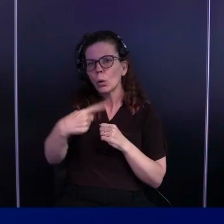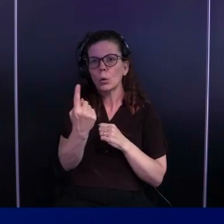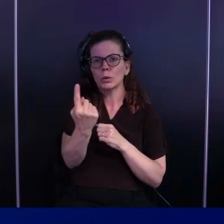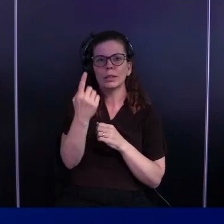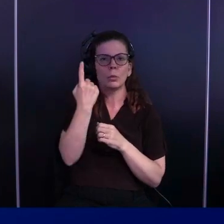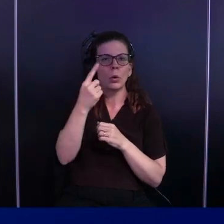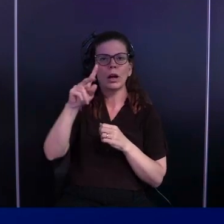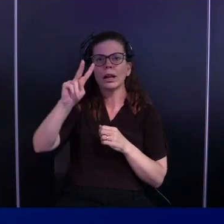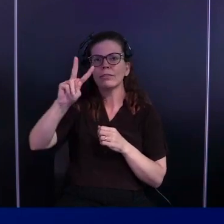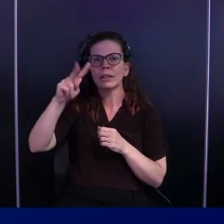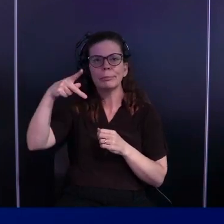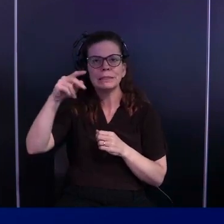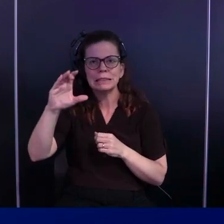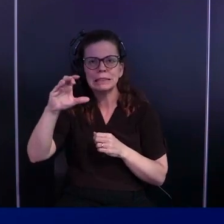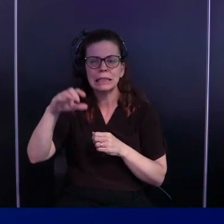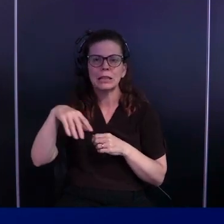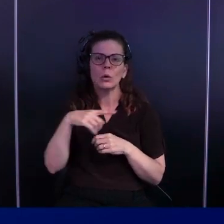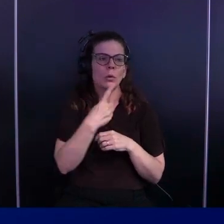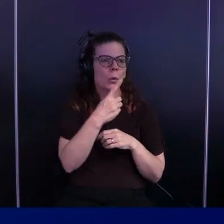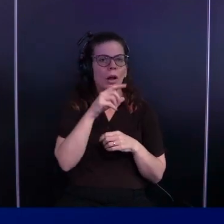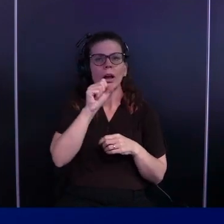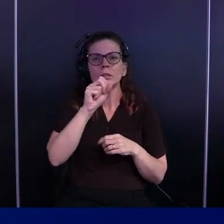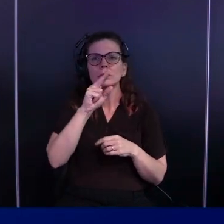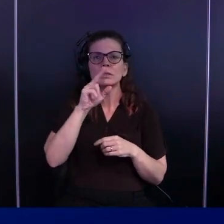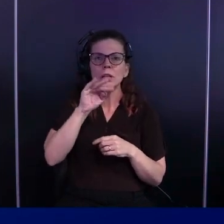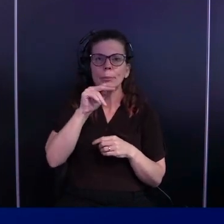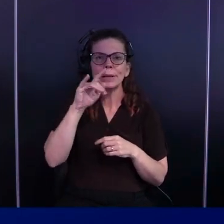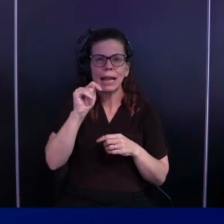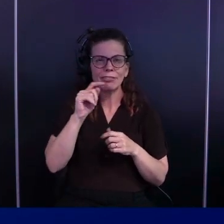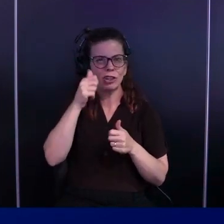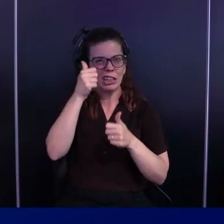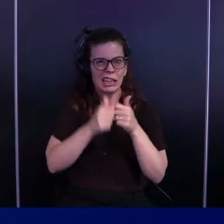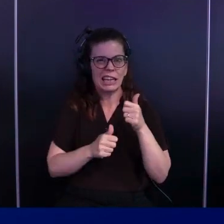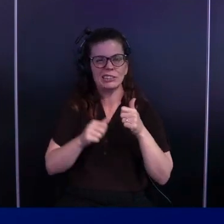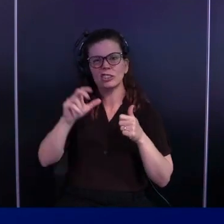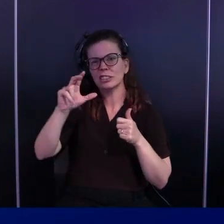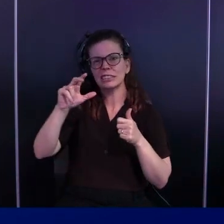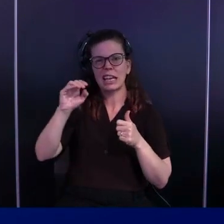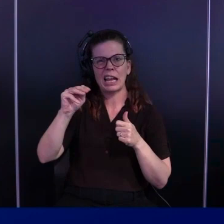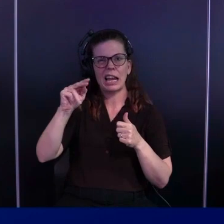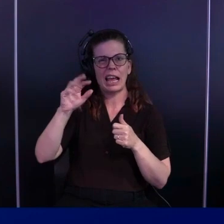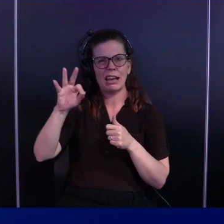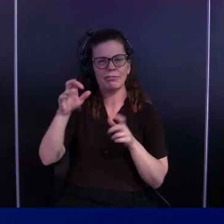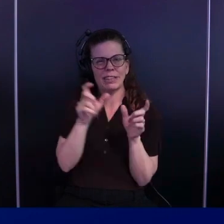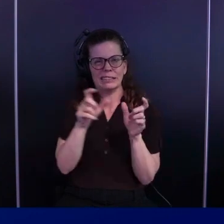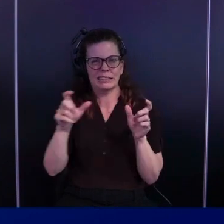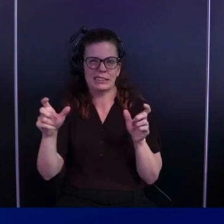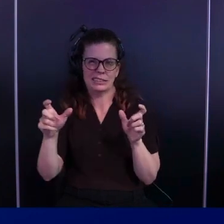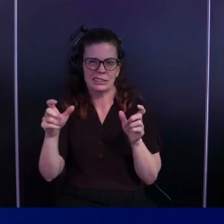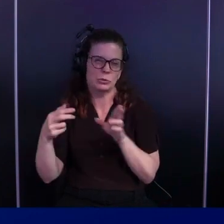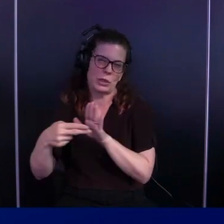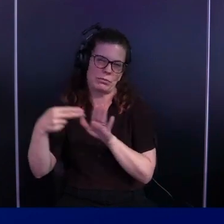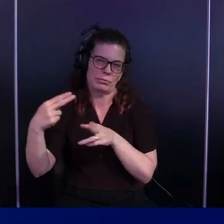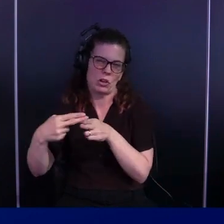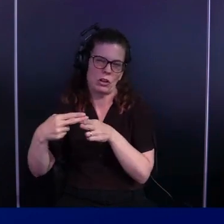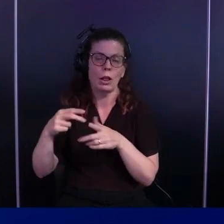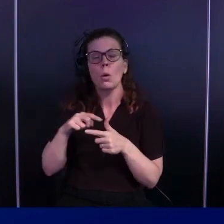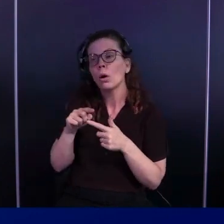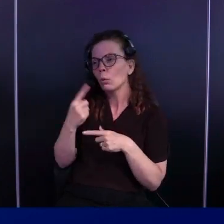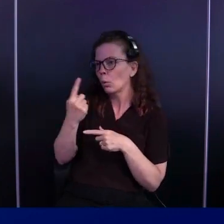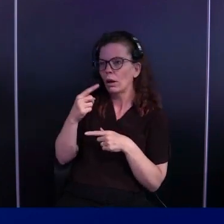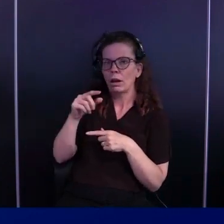single VPC or a single subnet for each one of these CNF instances, we call them, or a single kind of